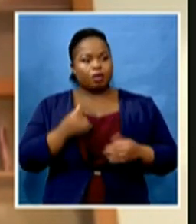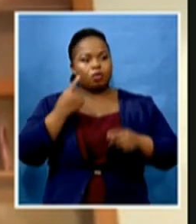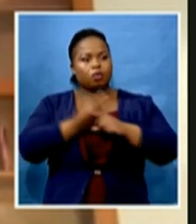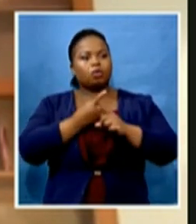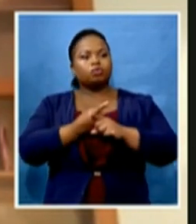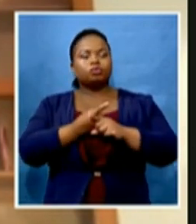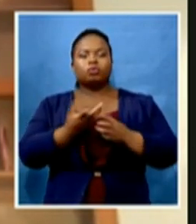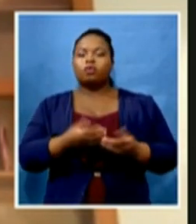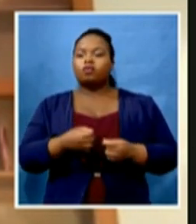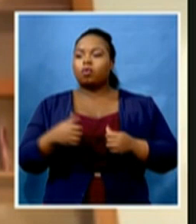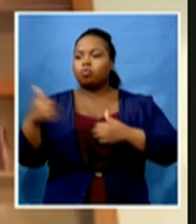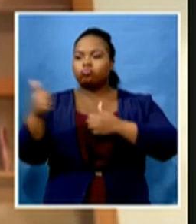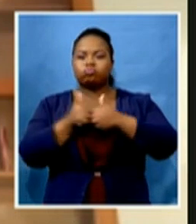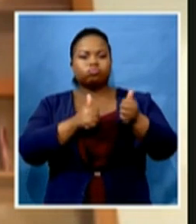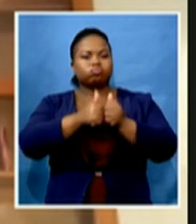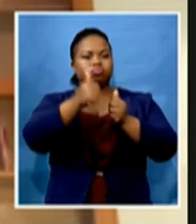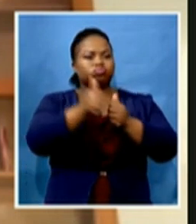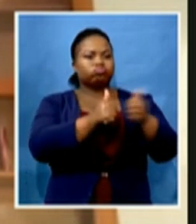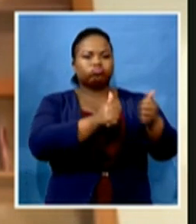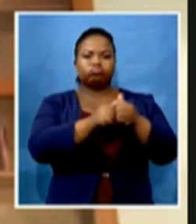say particularly that